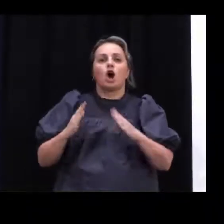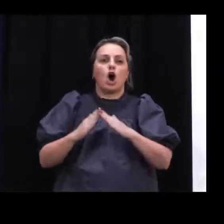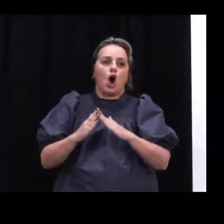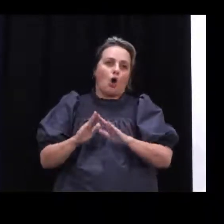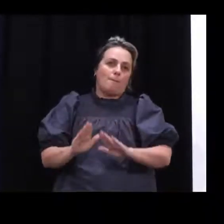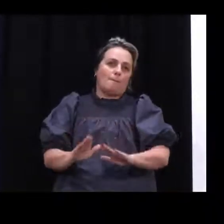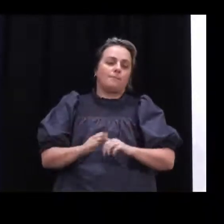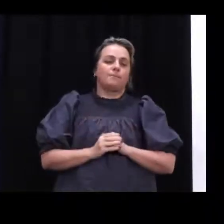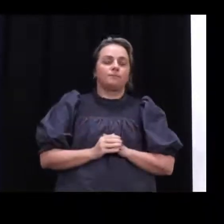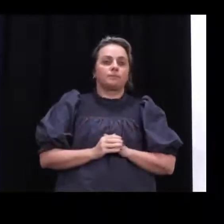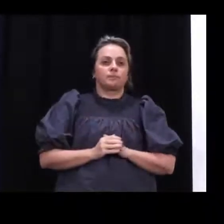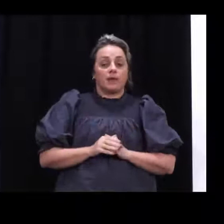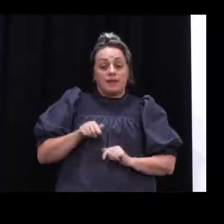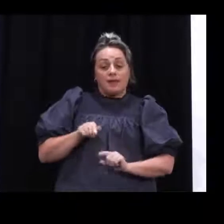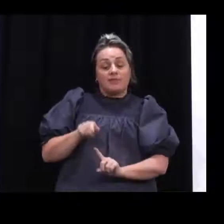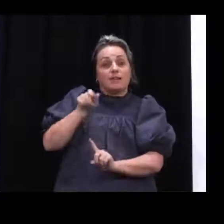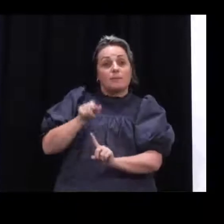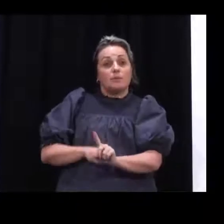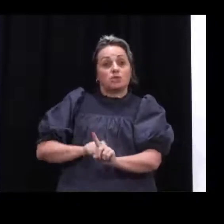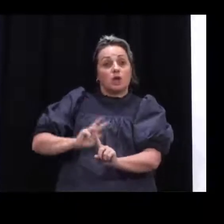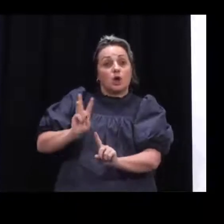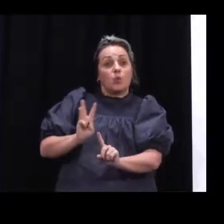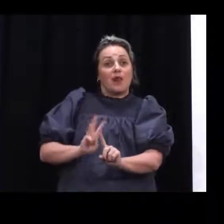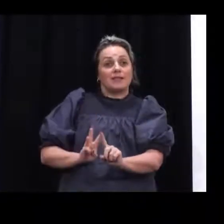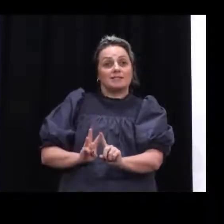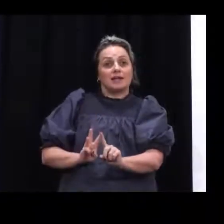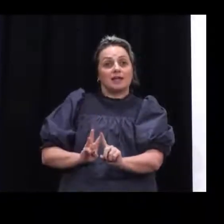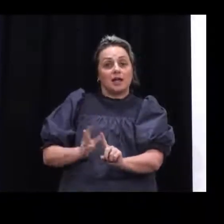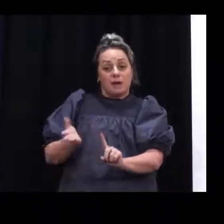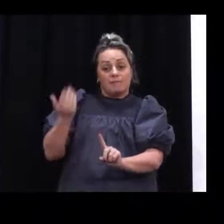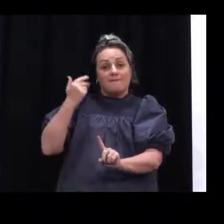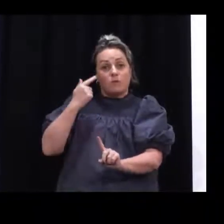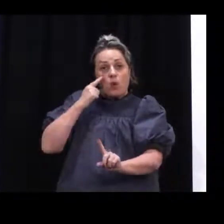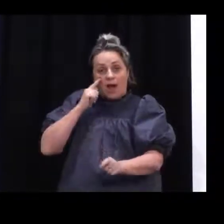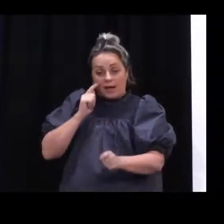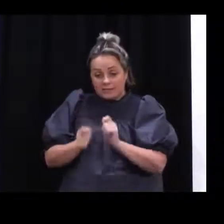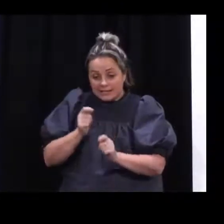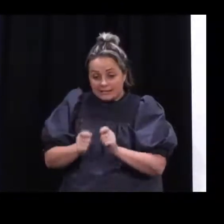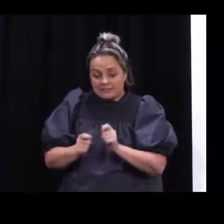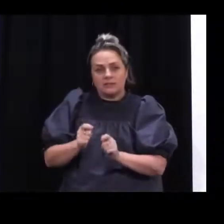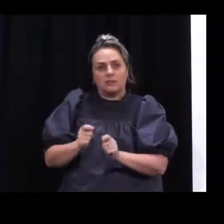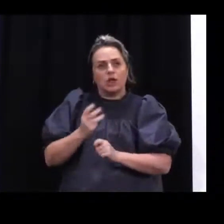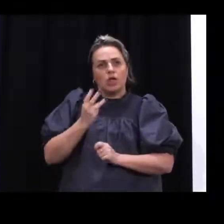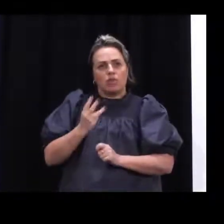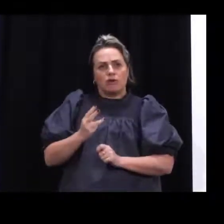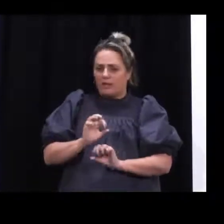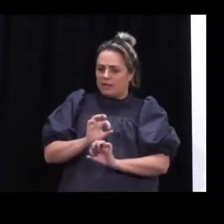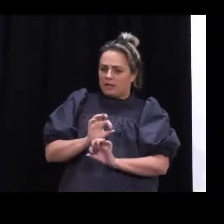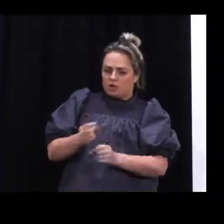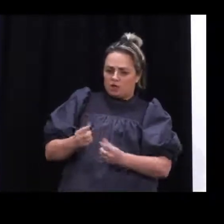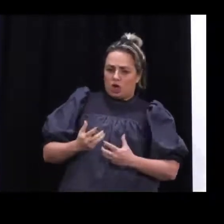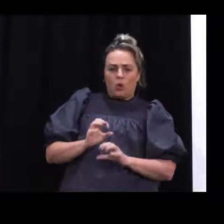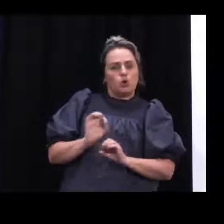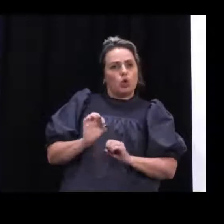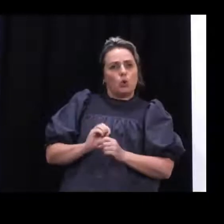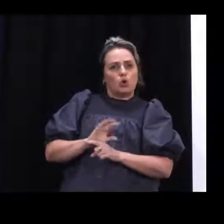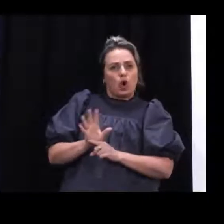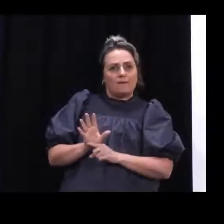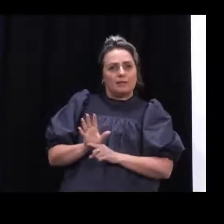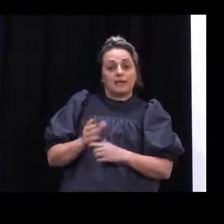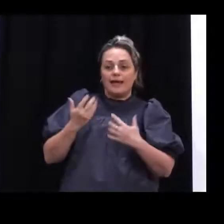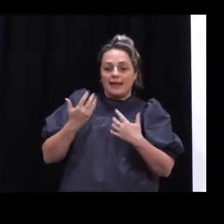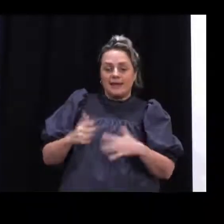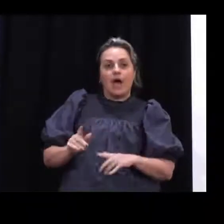with this case is that the person had returned 3 previous negative tests and before returning a positive test and